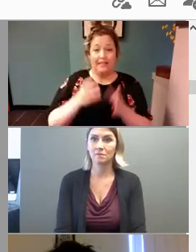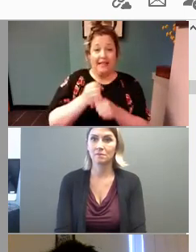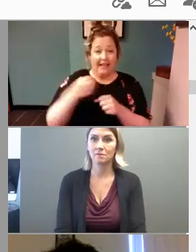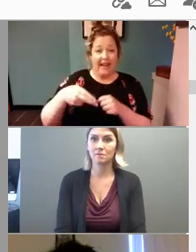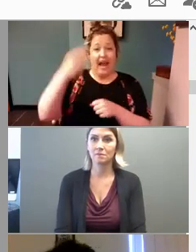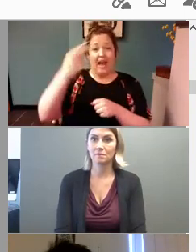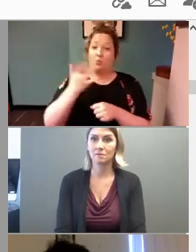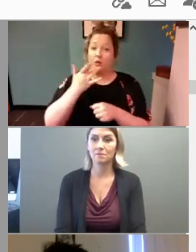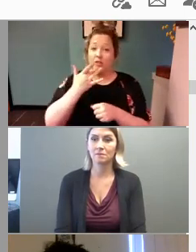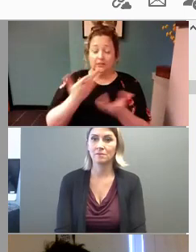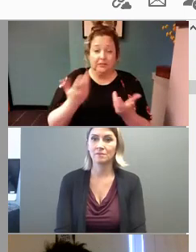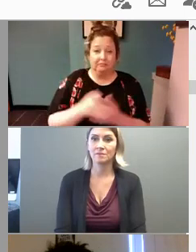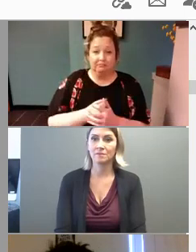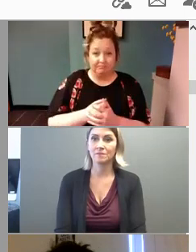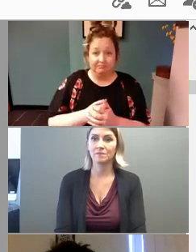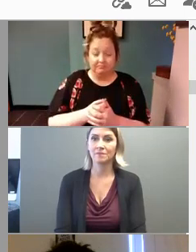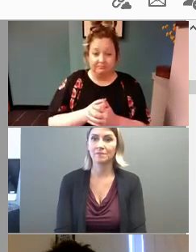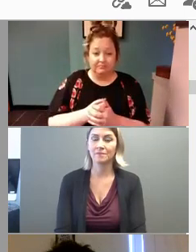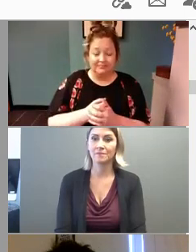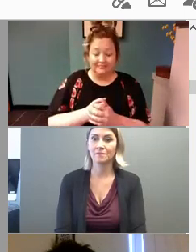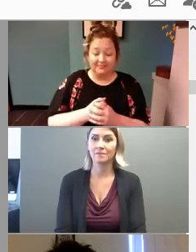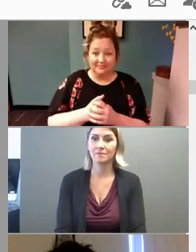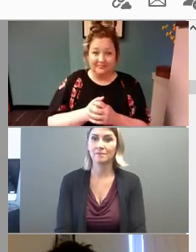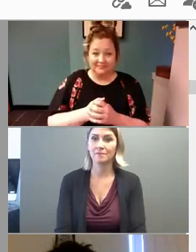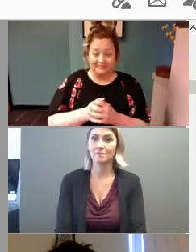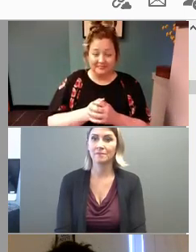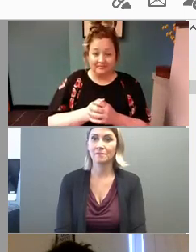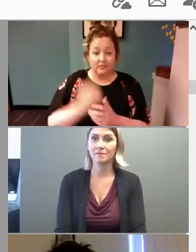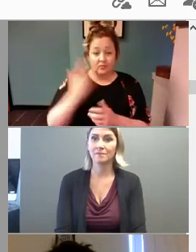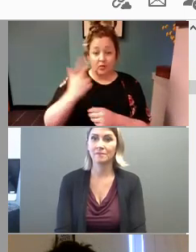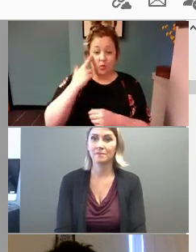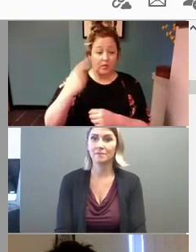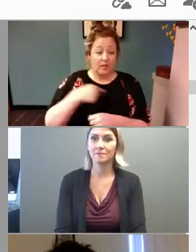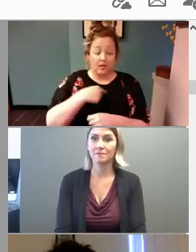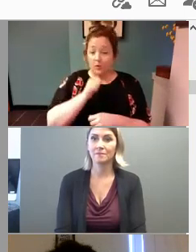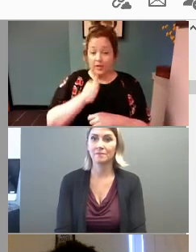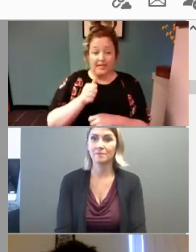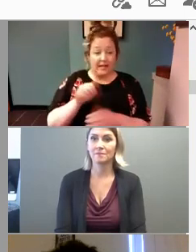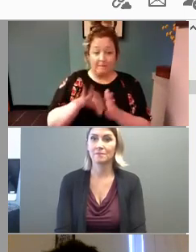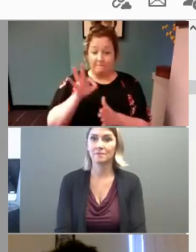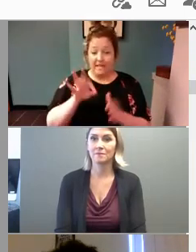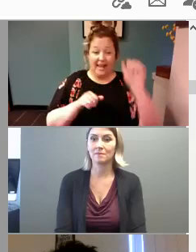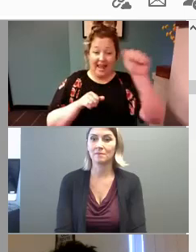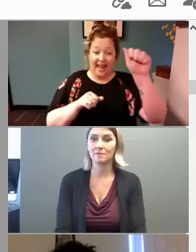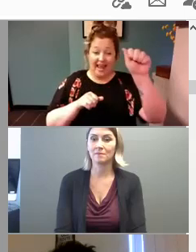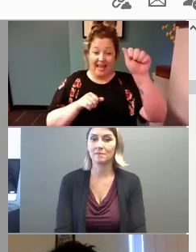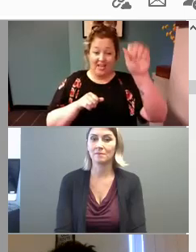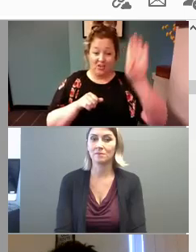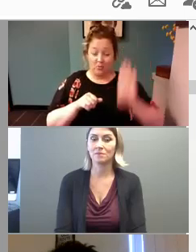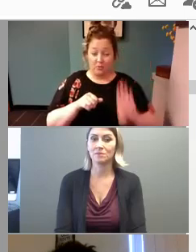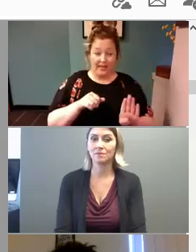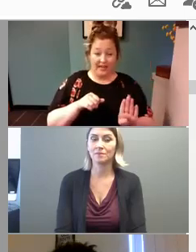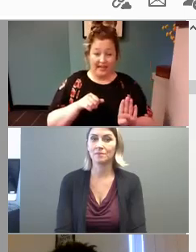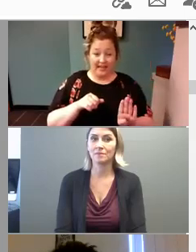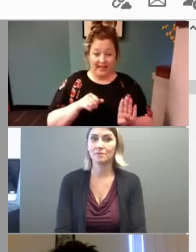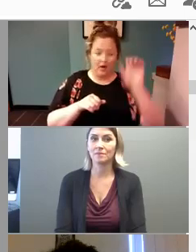But additionally, that should be acyclic as well. So the reason we did not pick 3, this particular A to D edge, was although this had a smaller